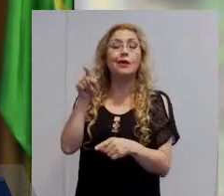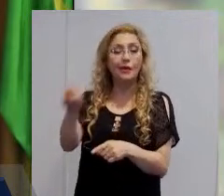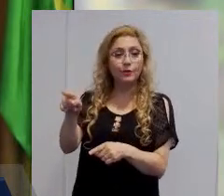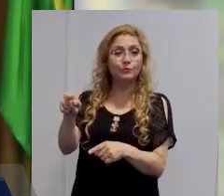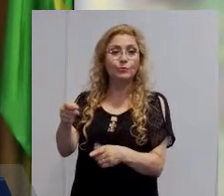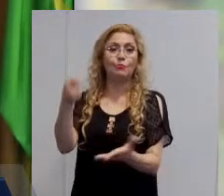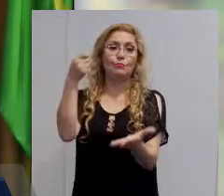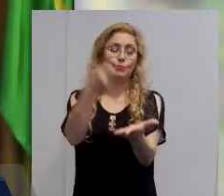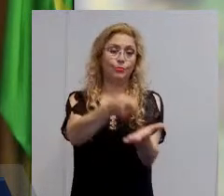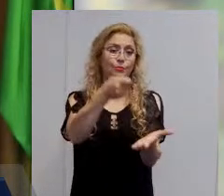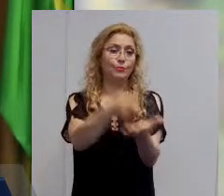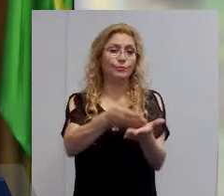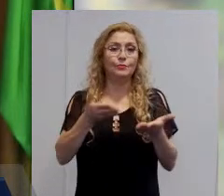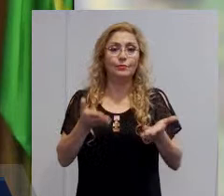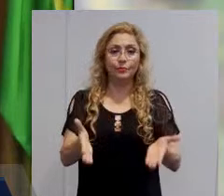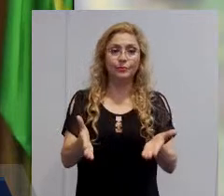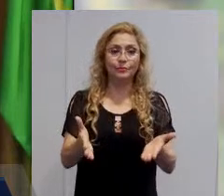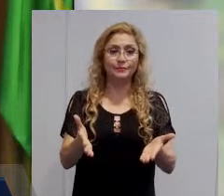must be profitable.